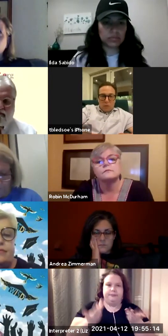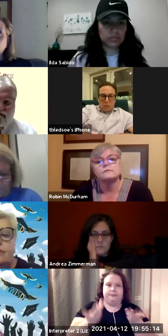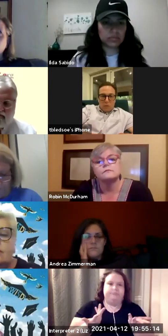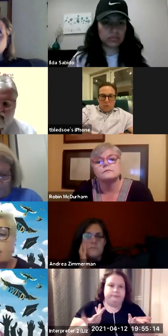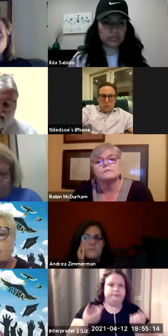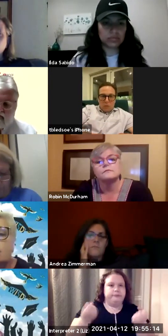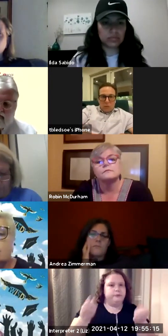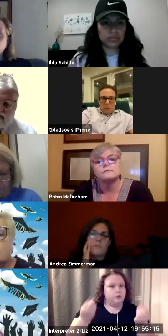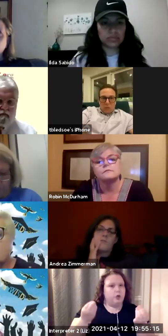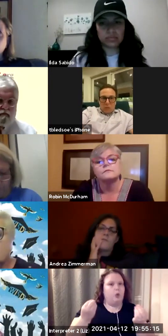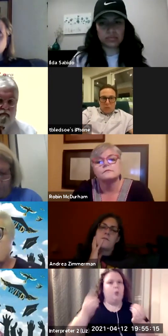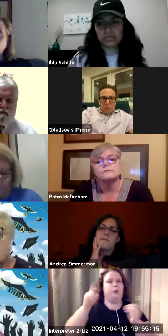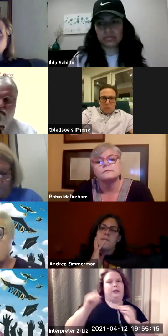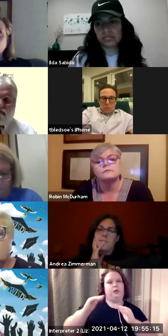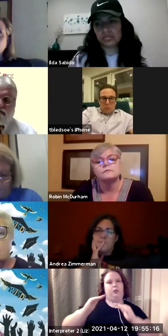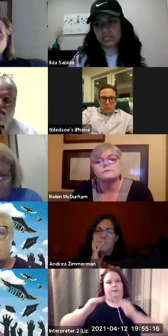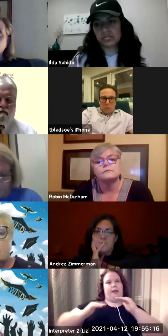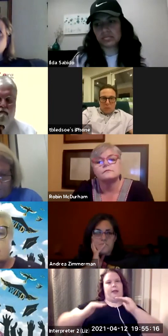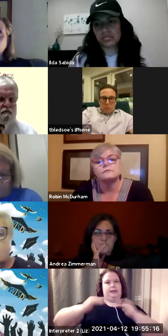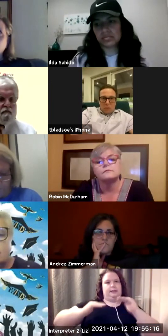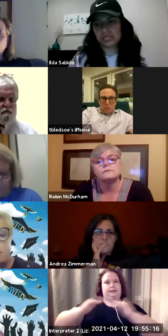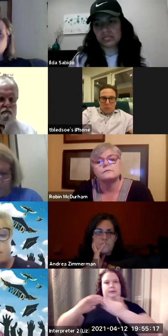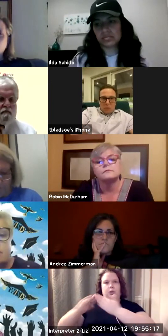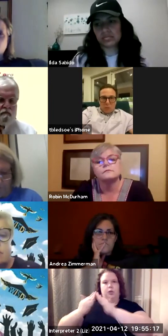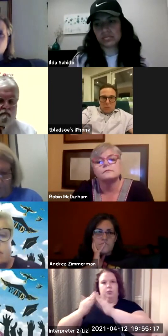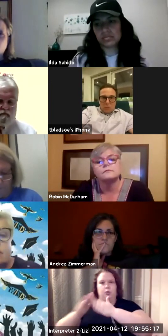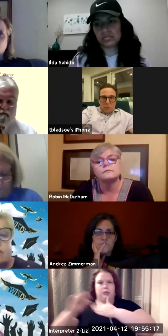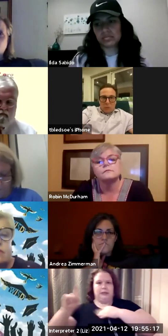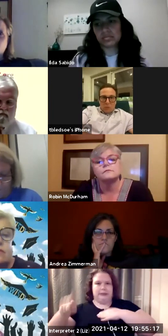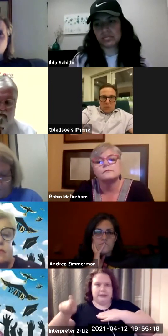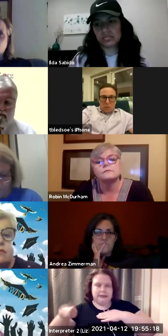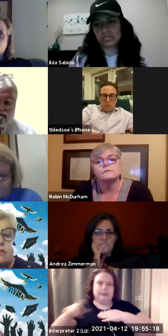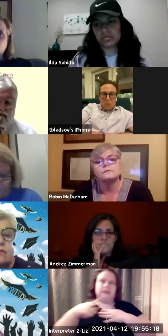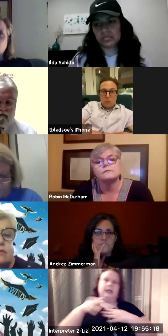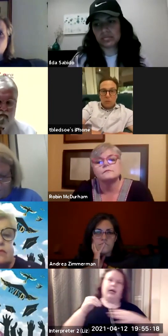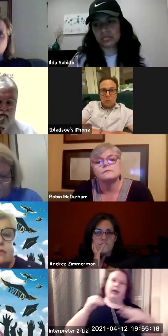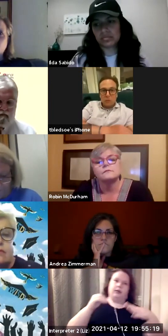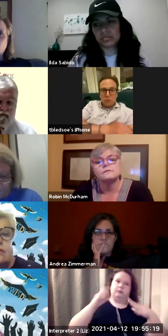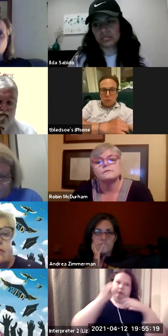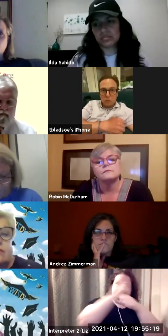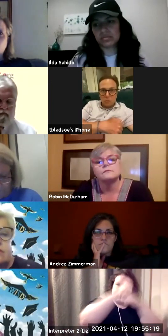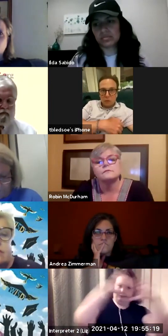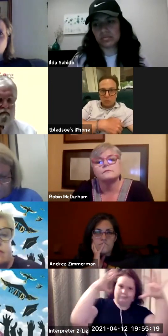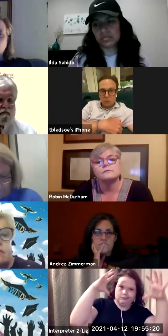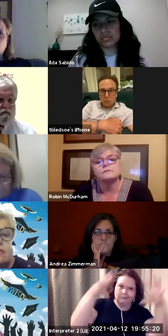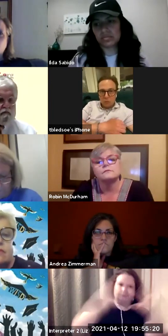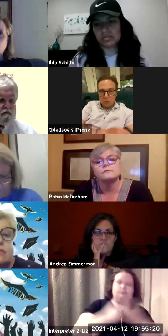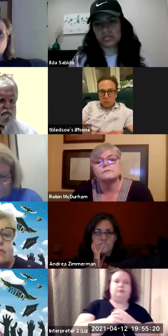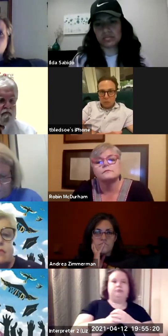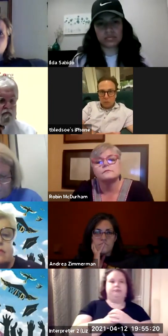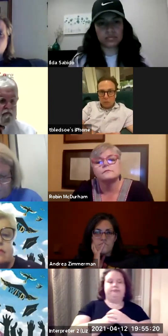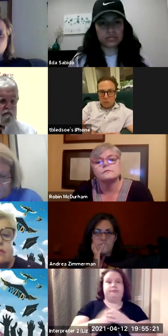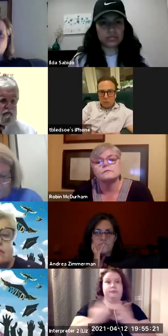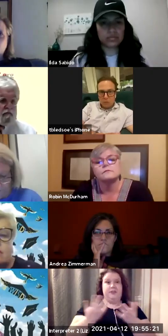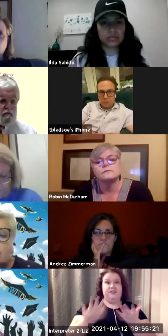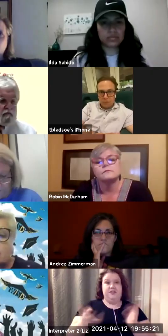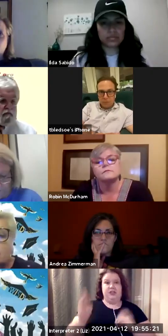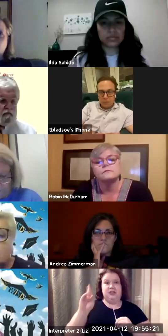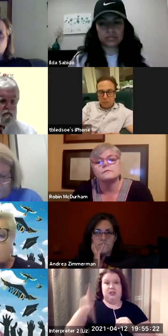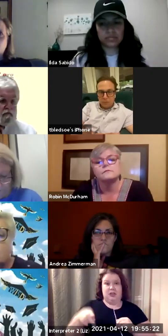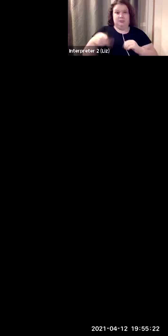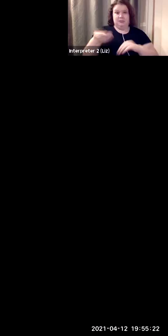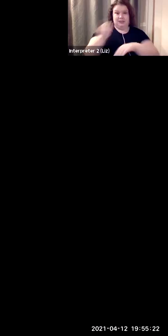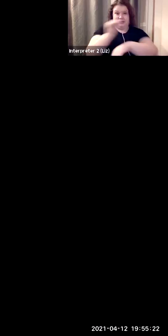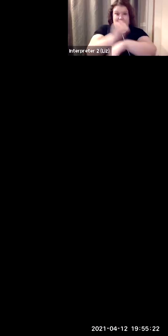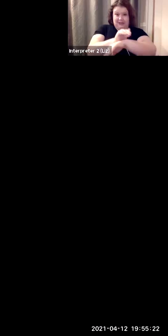as we finish out tonight, I really appreciate everybody's patience here as we jump into this